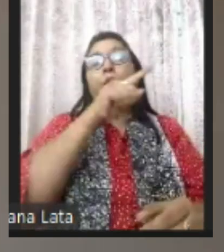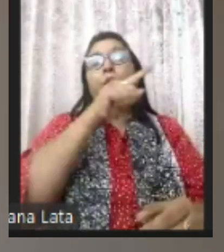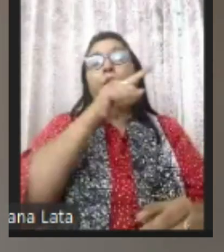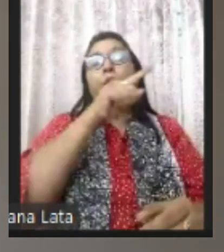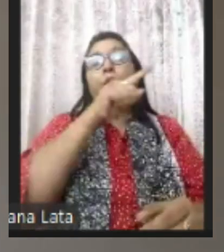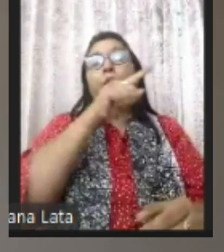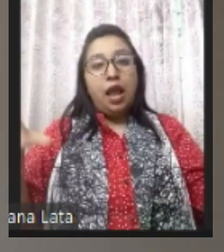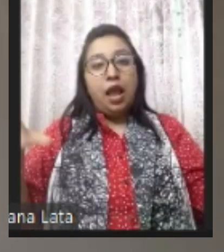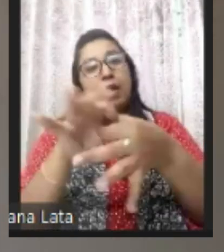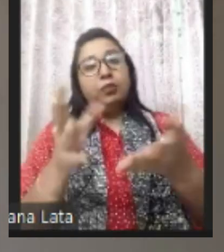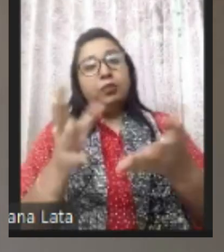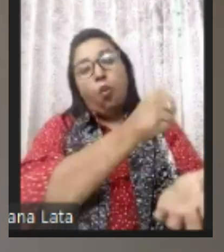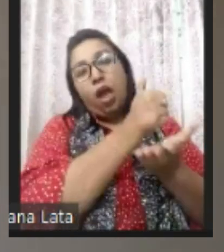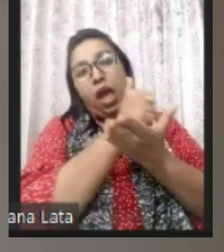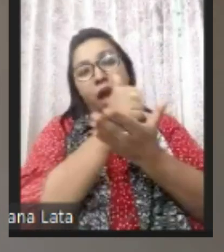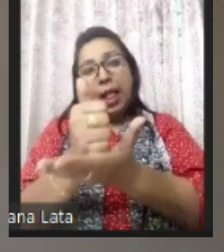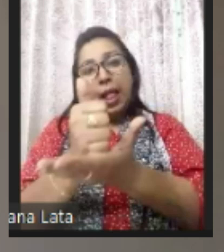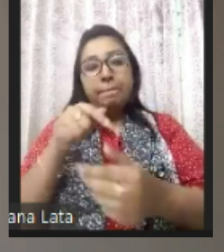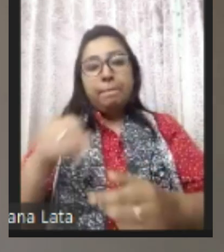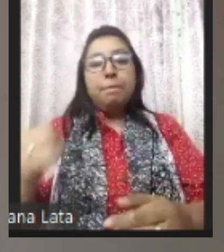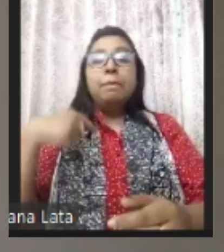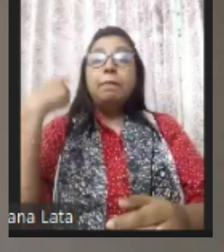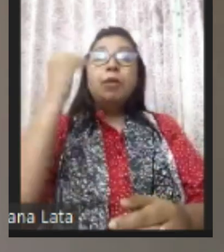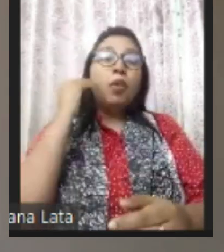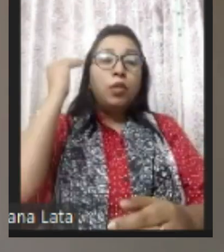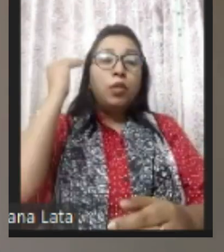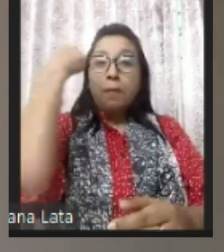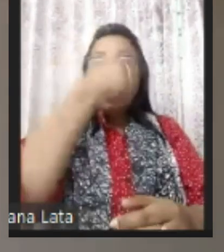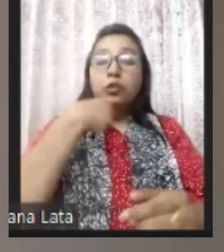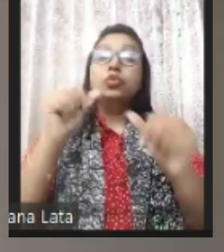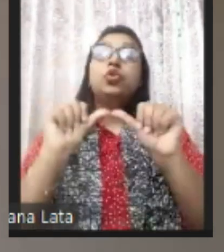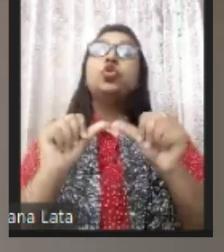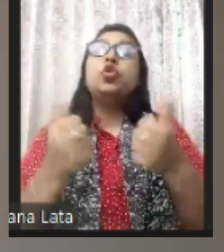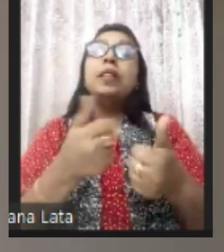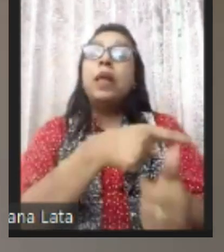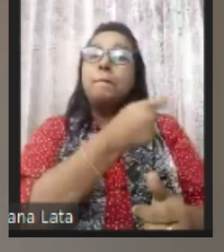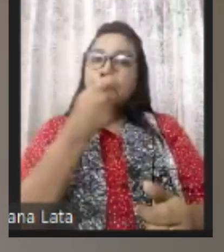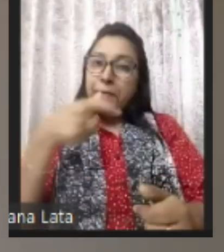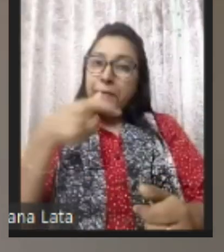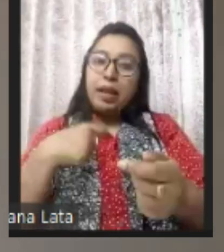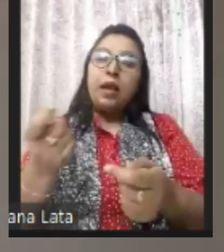So I've touched on this already a little bit, but I wanted to mention the